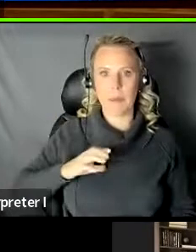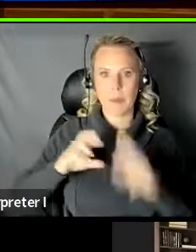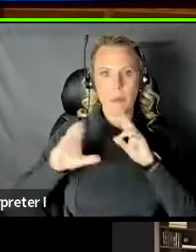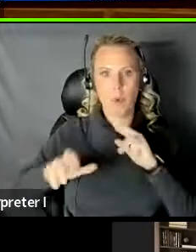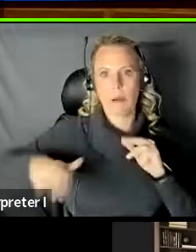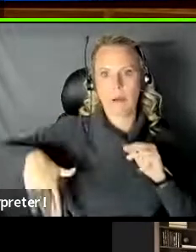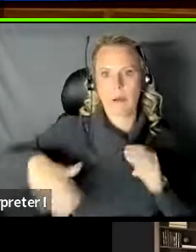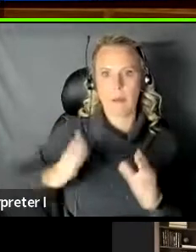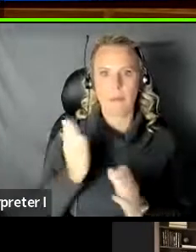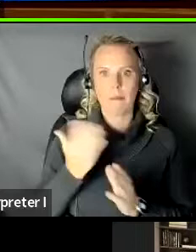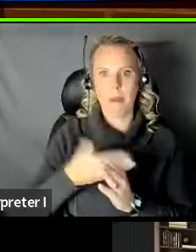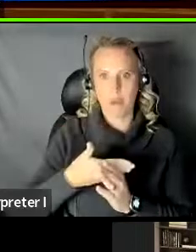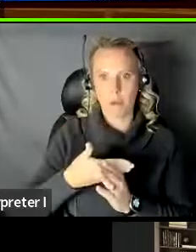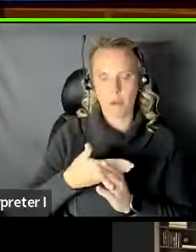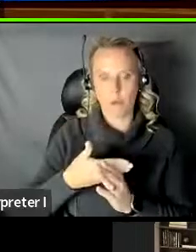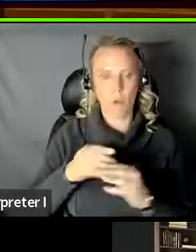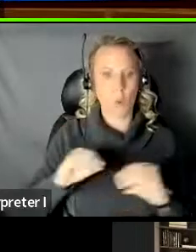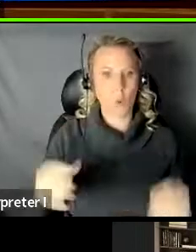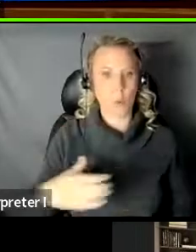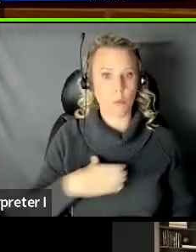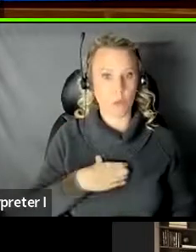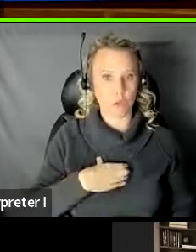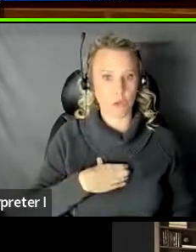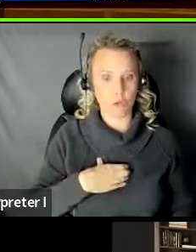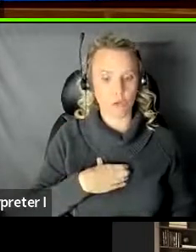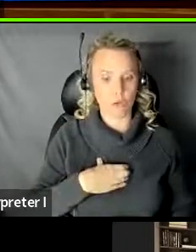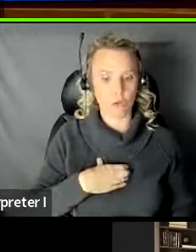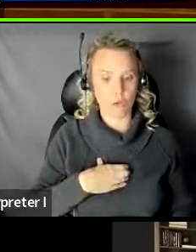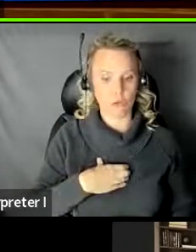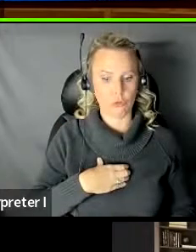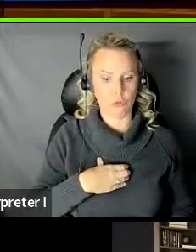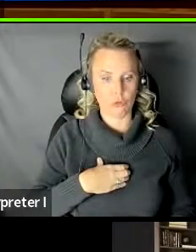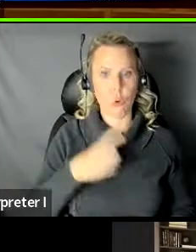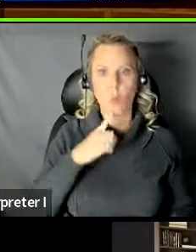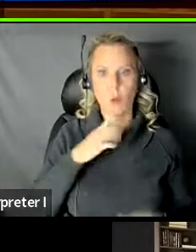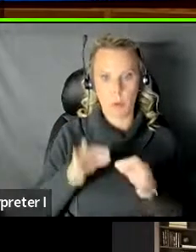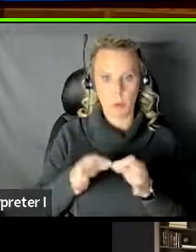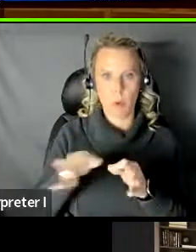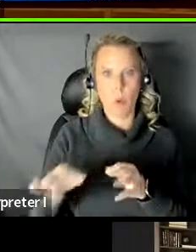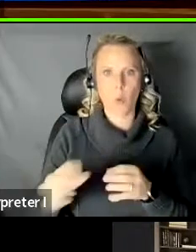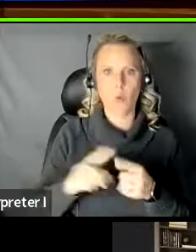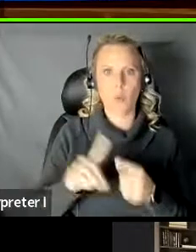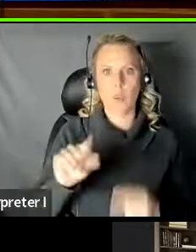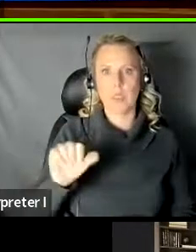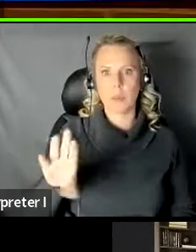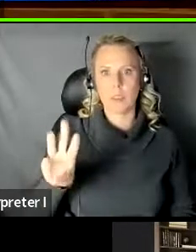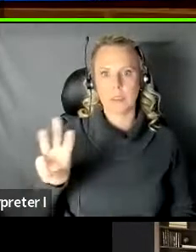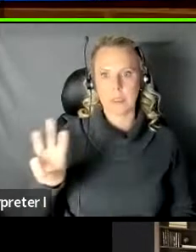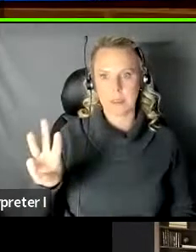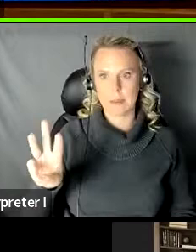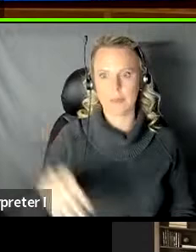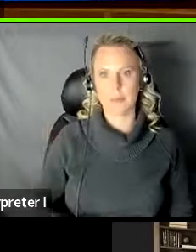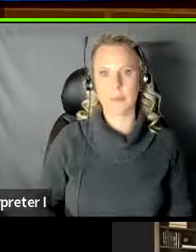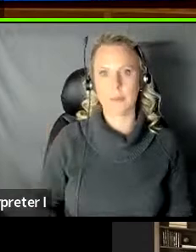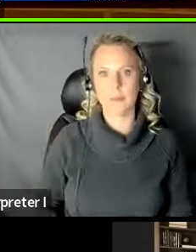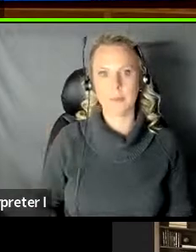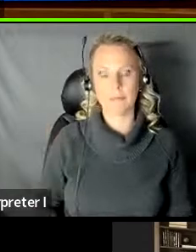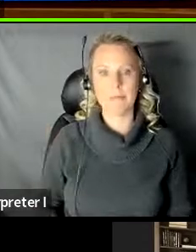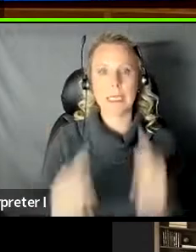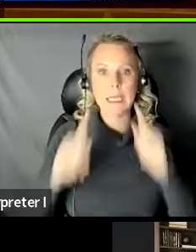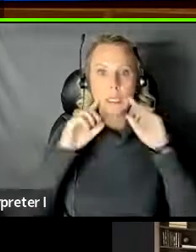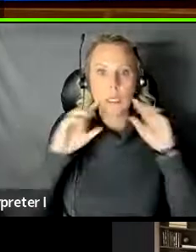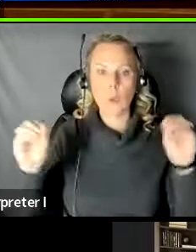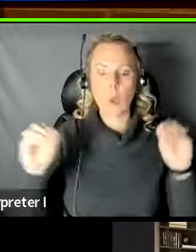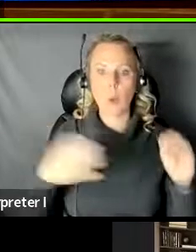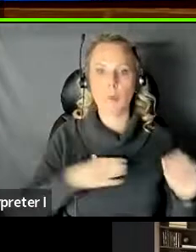filed. There's no objection. It will be postponed to December 6th. Hearing no objection,